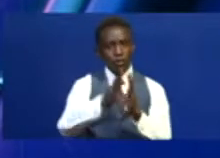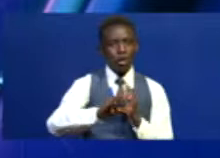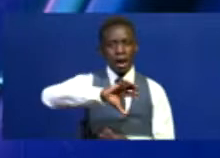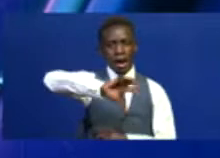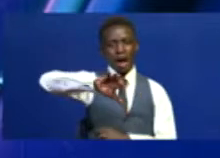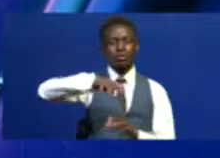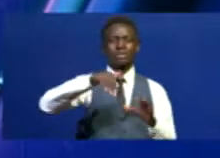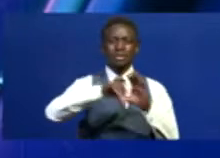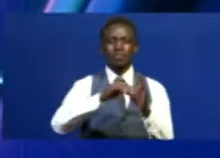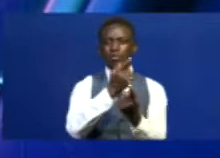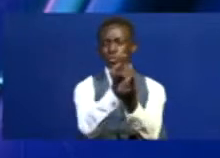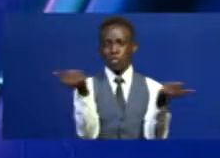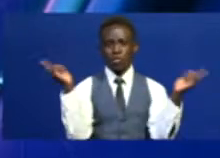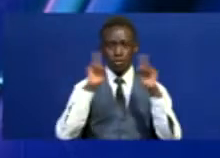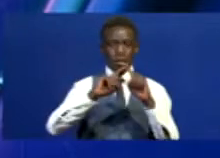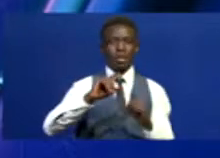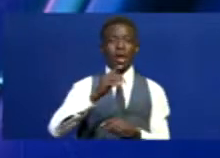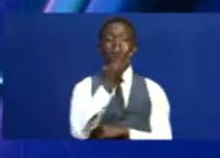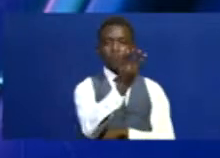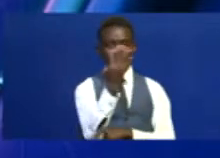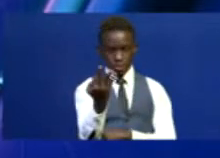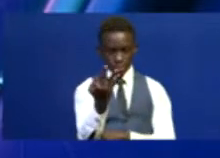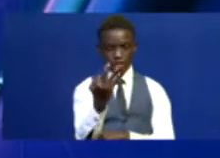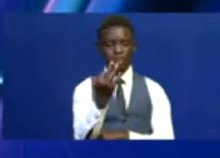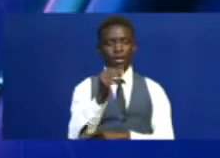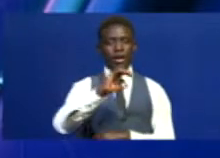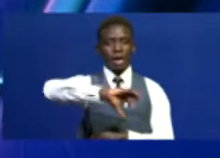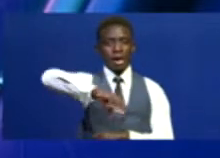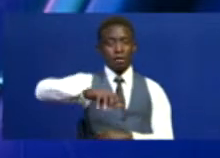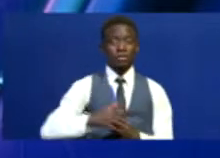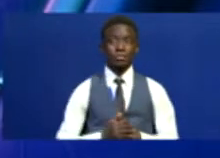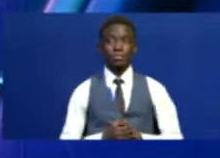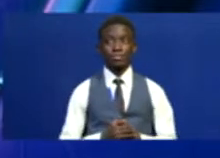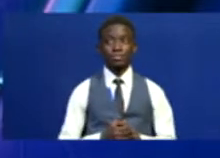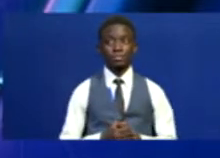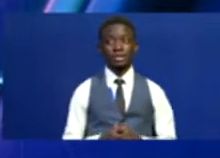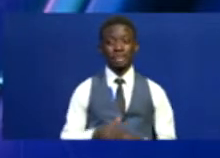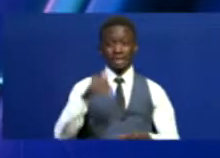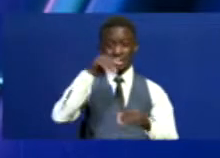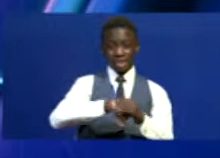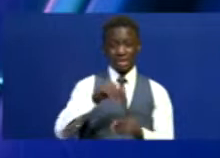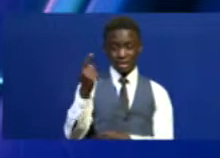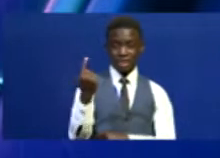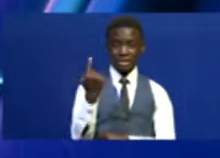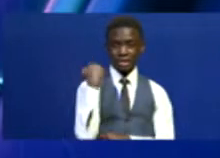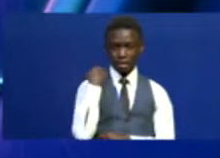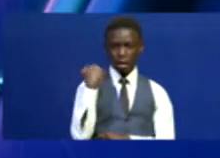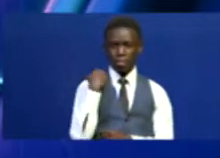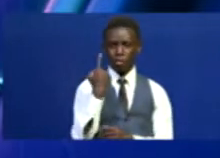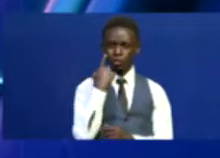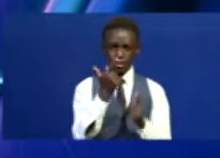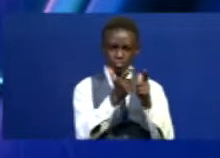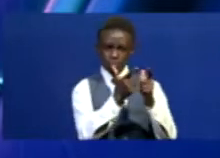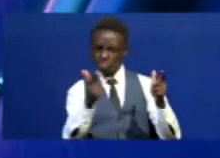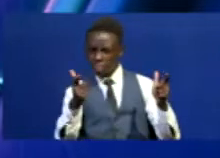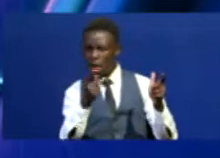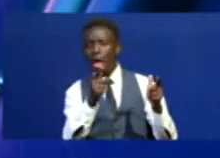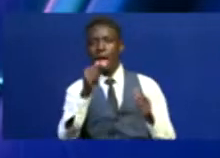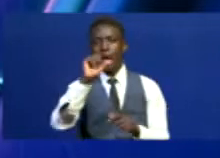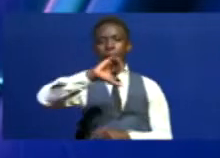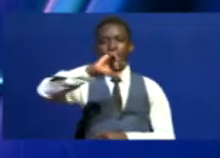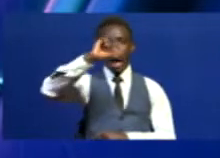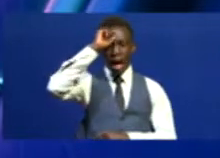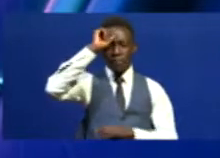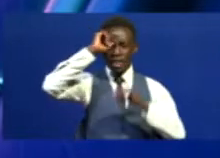And in the scale-up... 43. Yeah, 43 rather. In the scale-up, the government agreed with the county governments